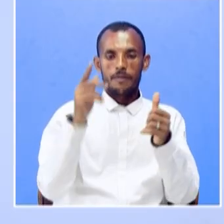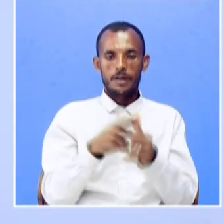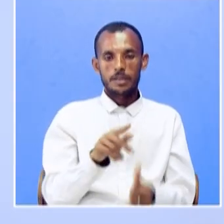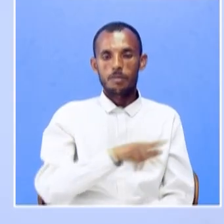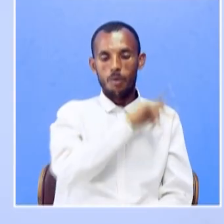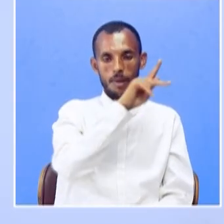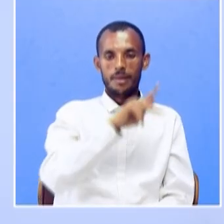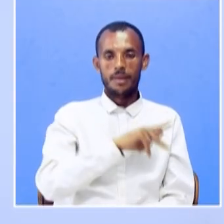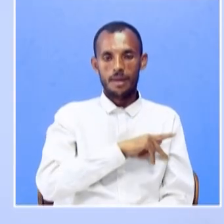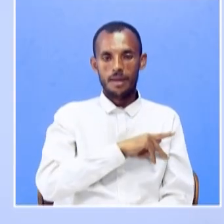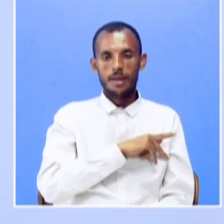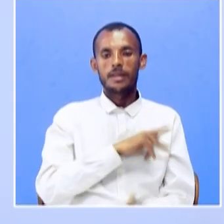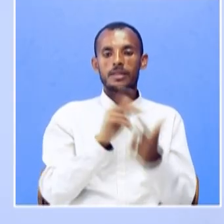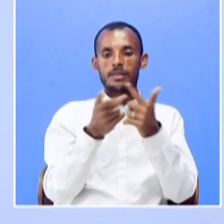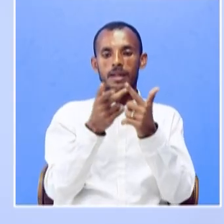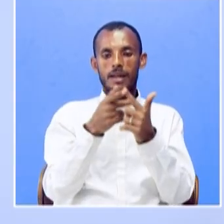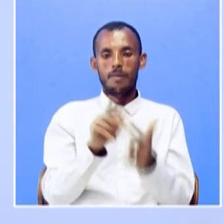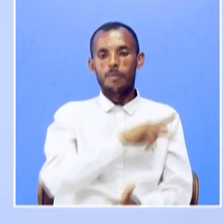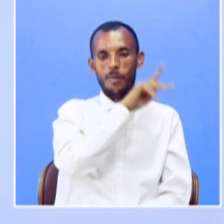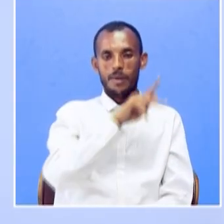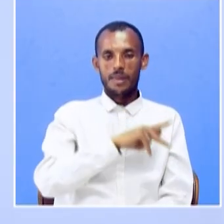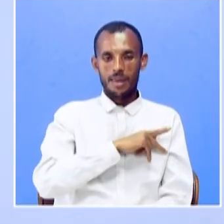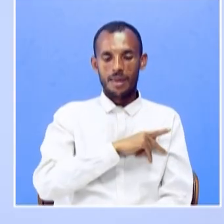property. The second property,